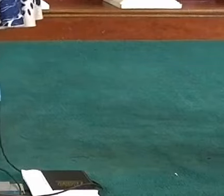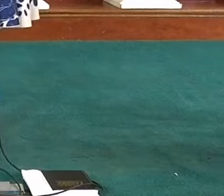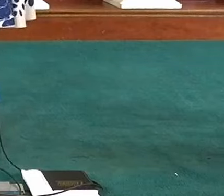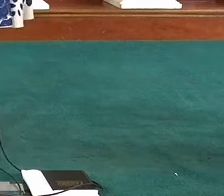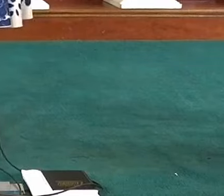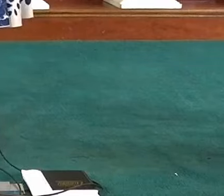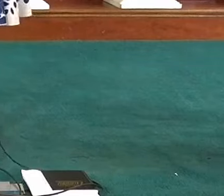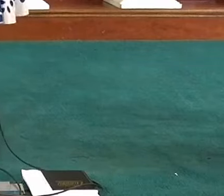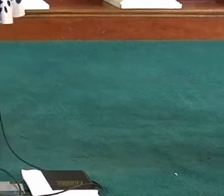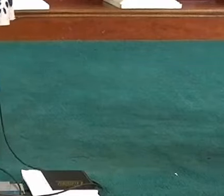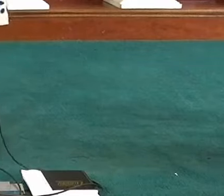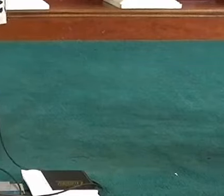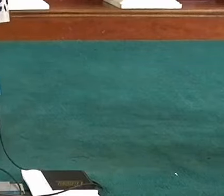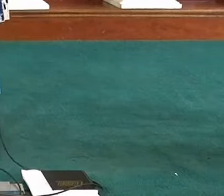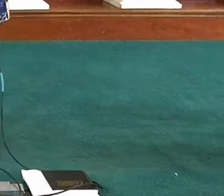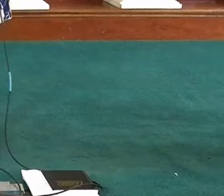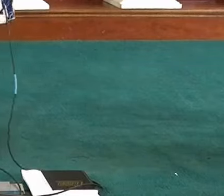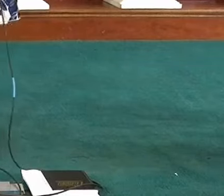choka